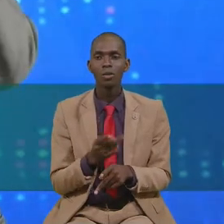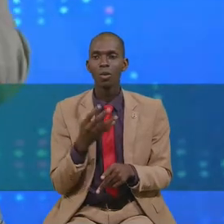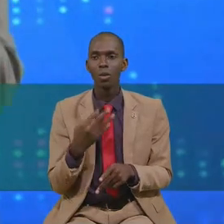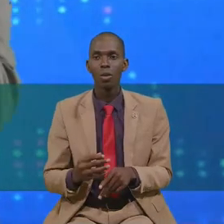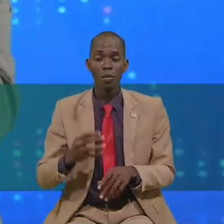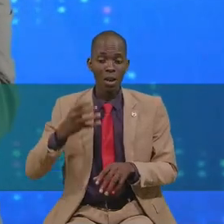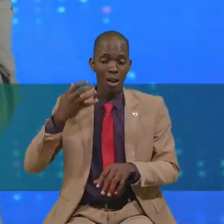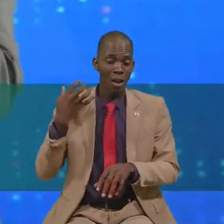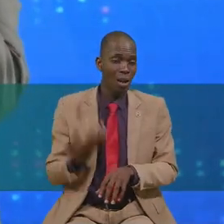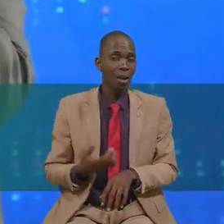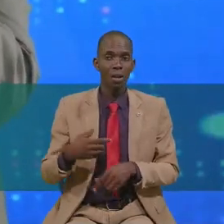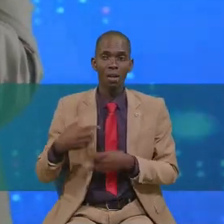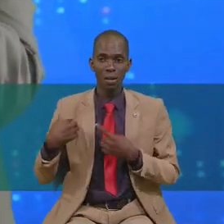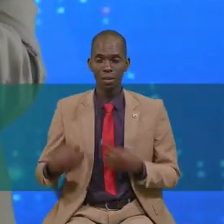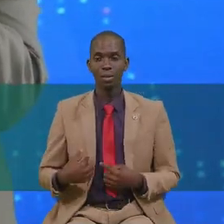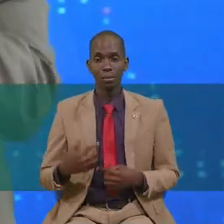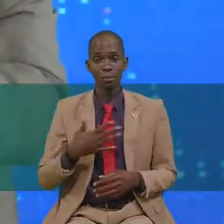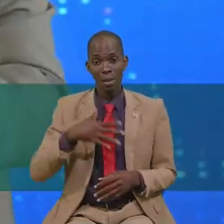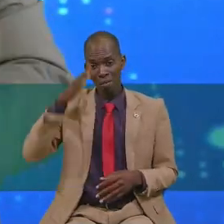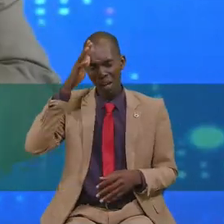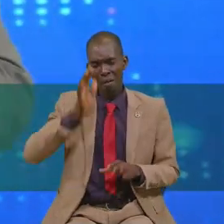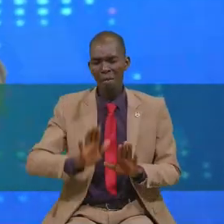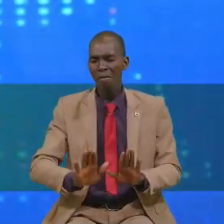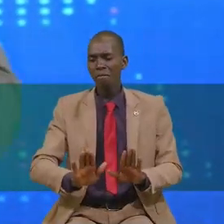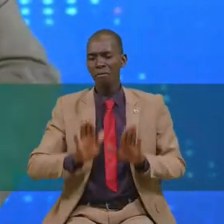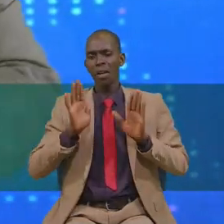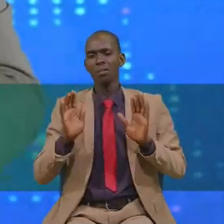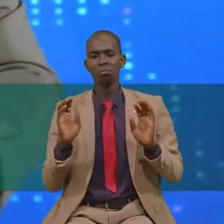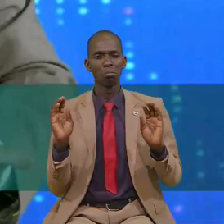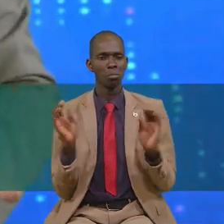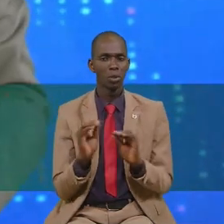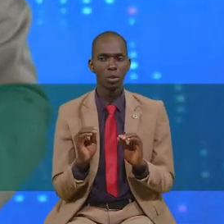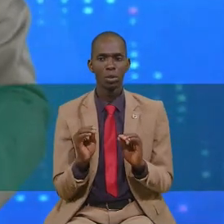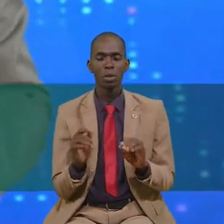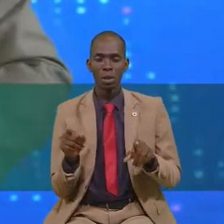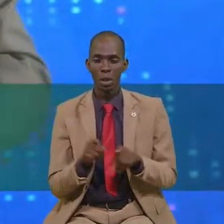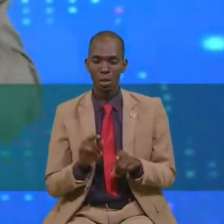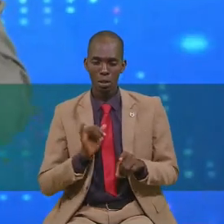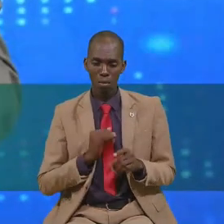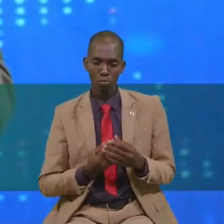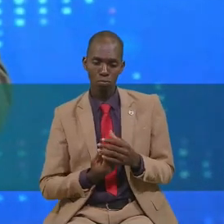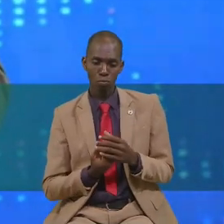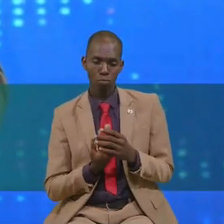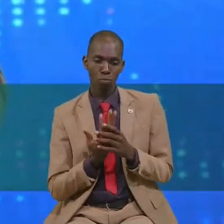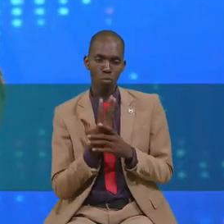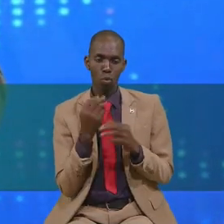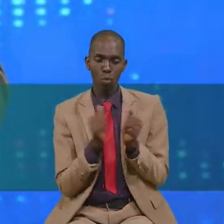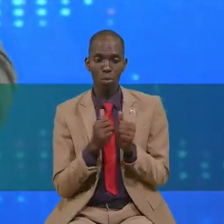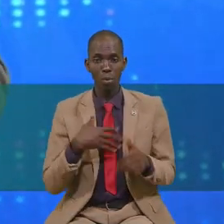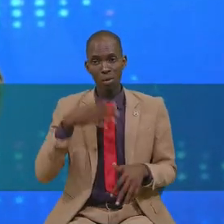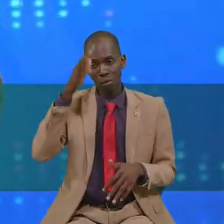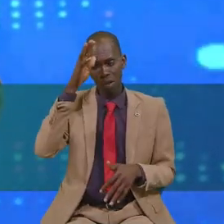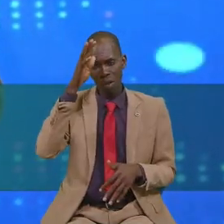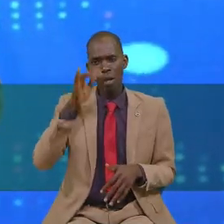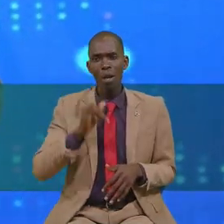he feared nothing. And as I grew up with him, I also had